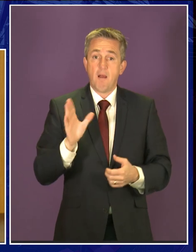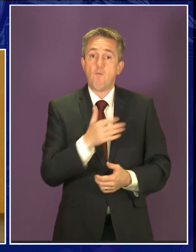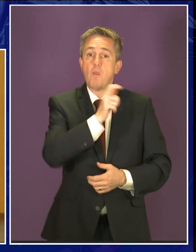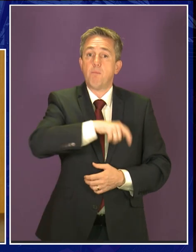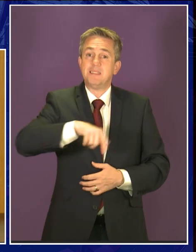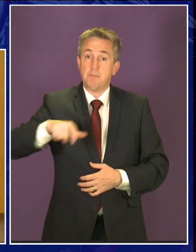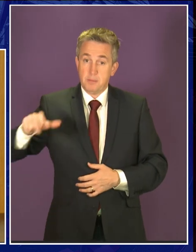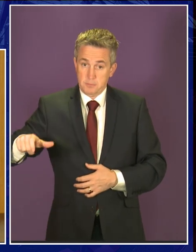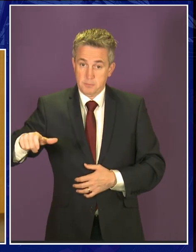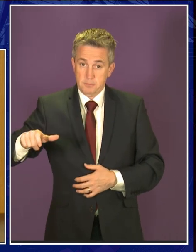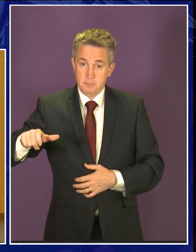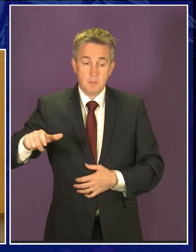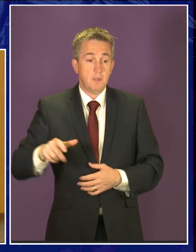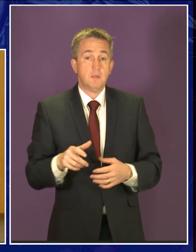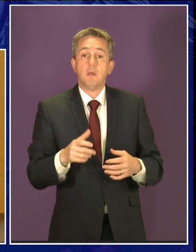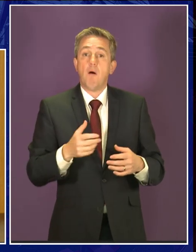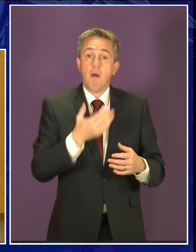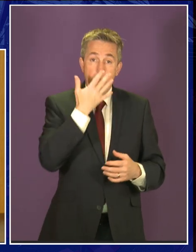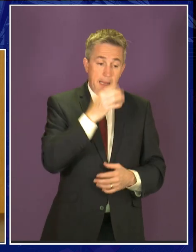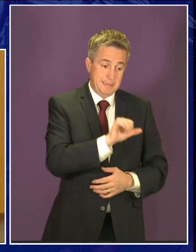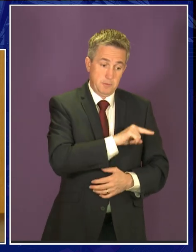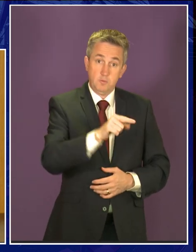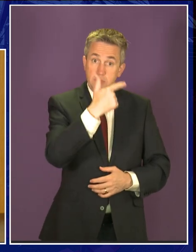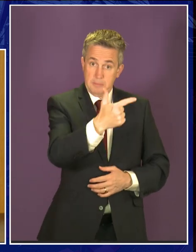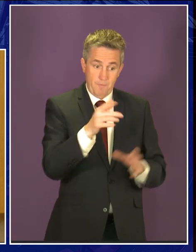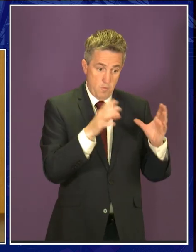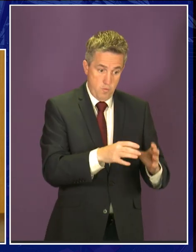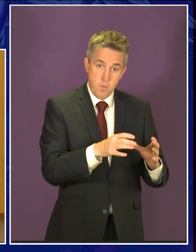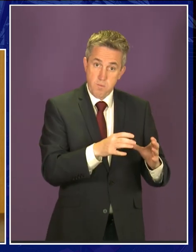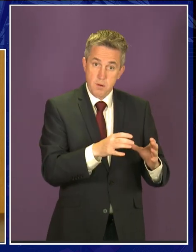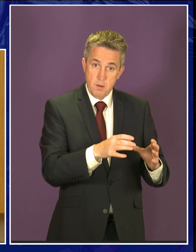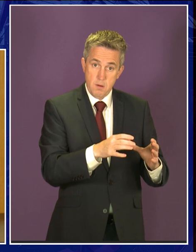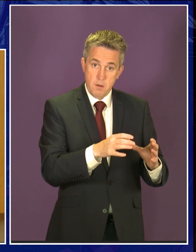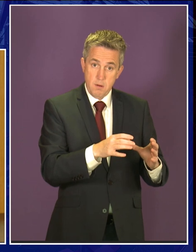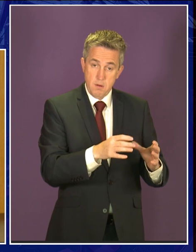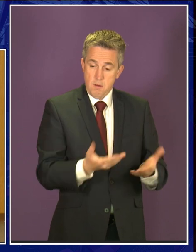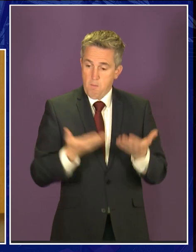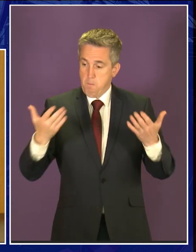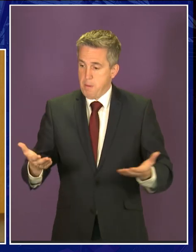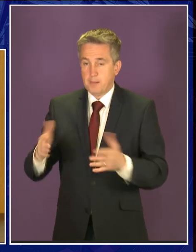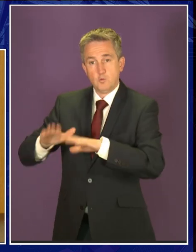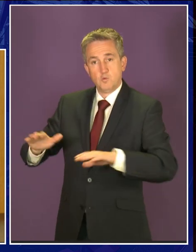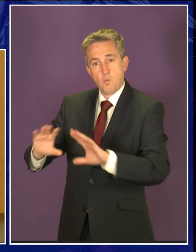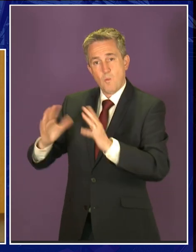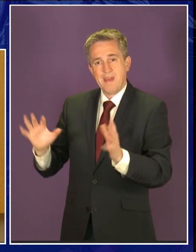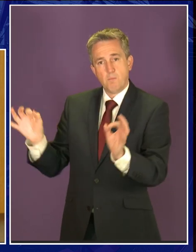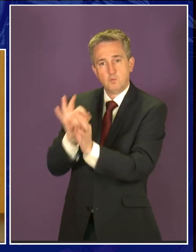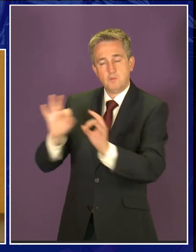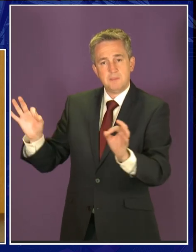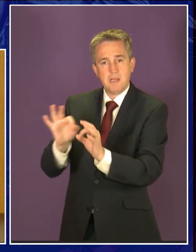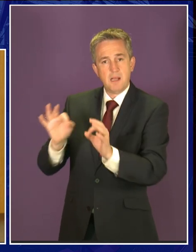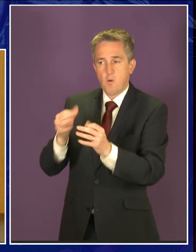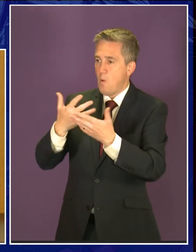participants. We compared a group of children, ages 6 to 7, from the program with children who did not have access to music or